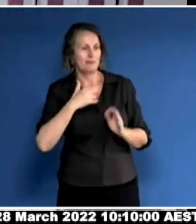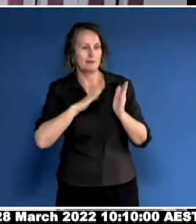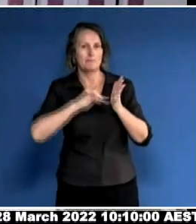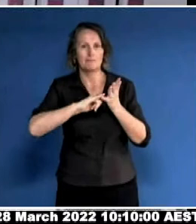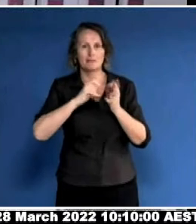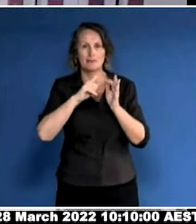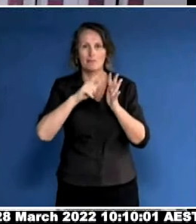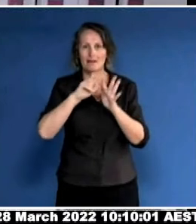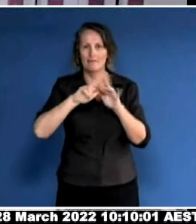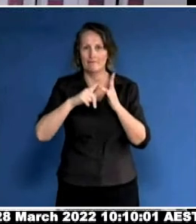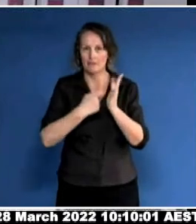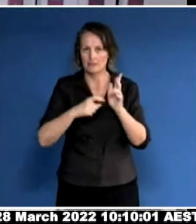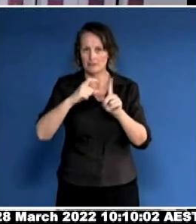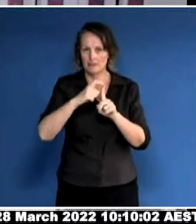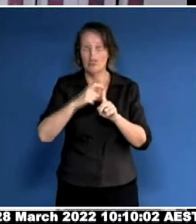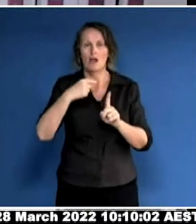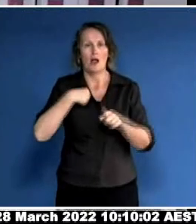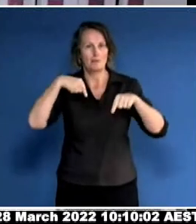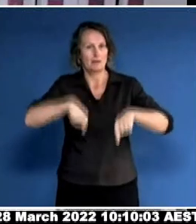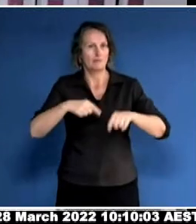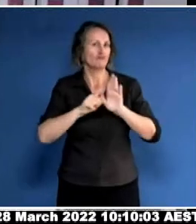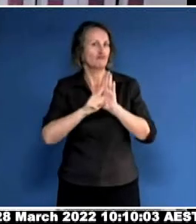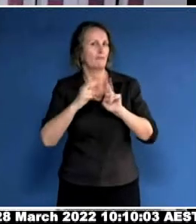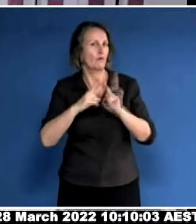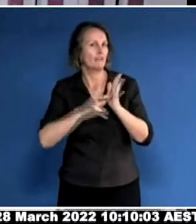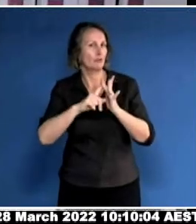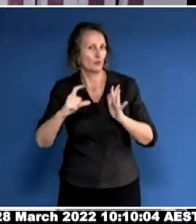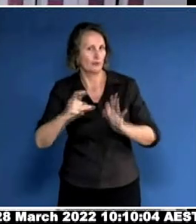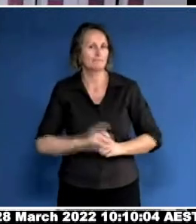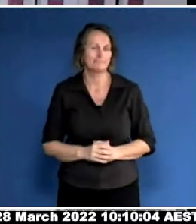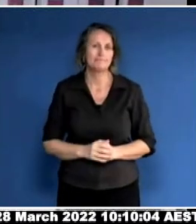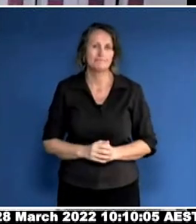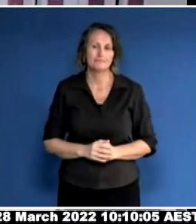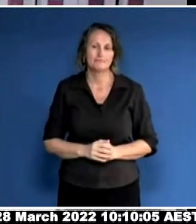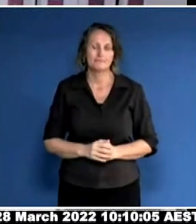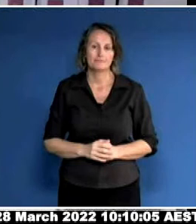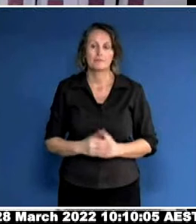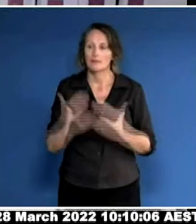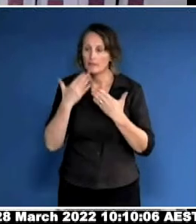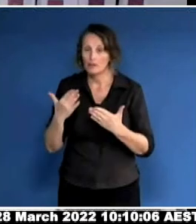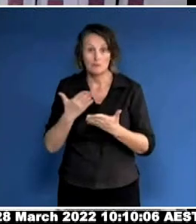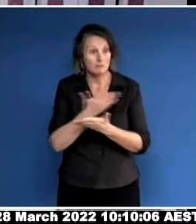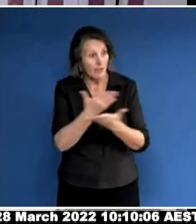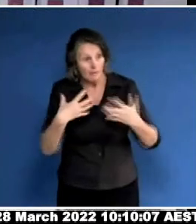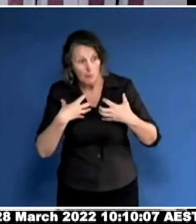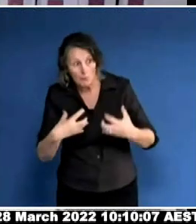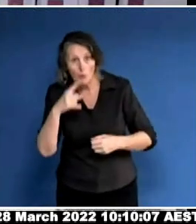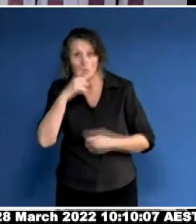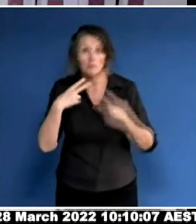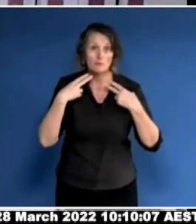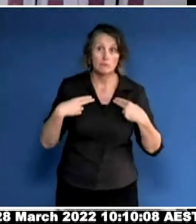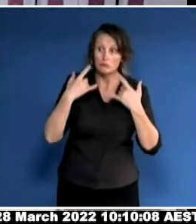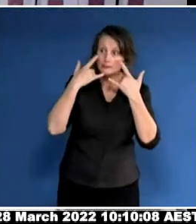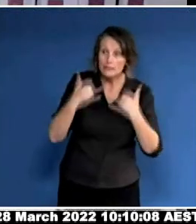I appear for the State of Victoria. Thank you, Ms. Bedford. Are there any further appearances on behalf of witnesses